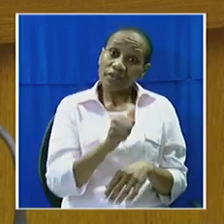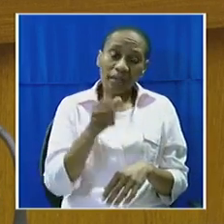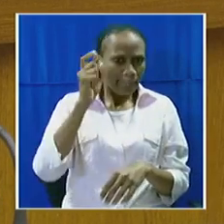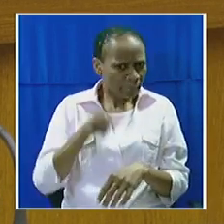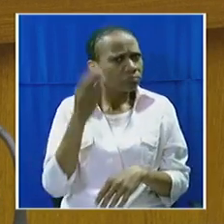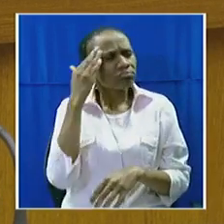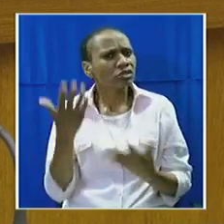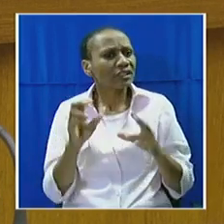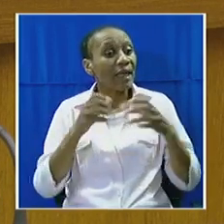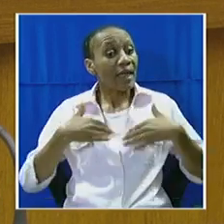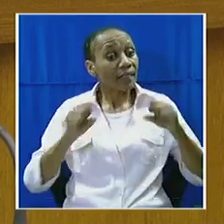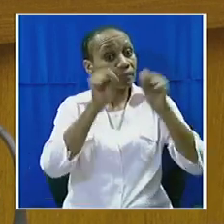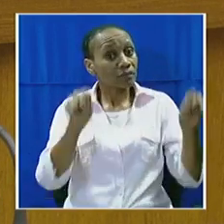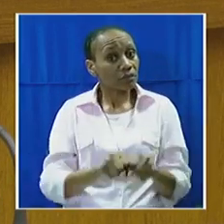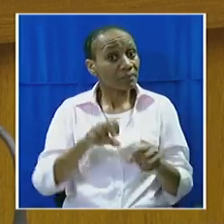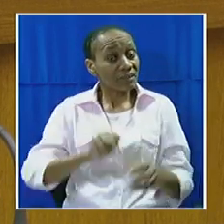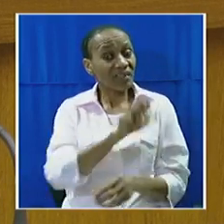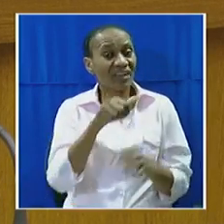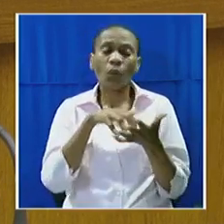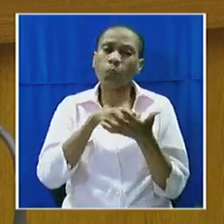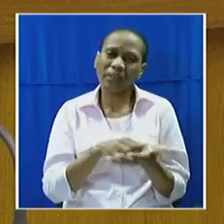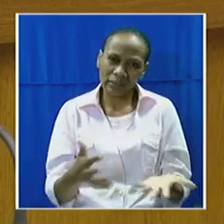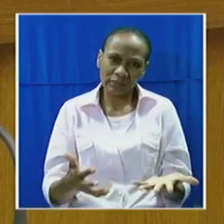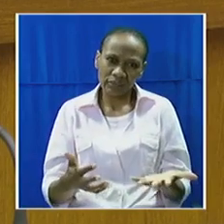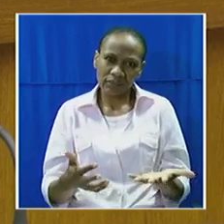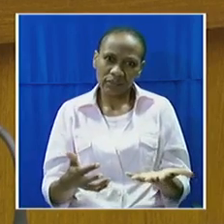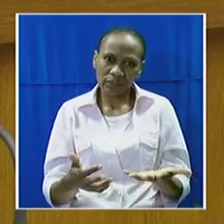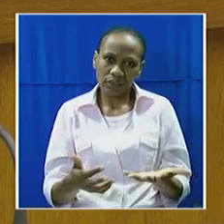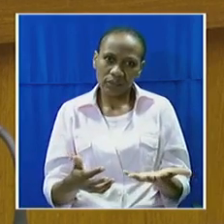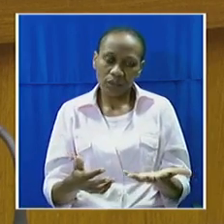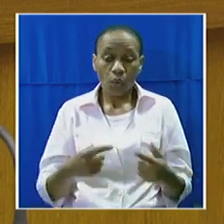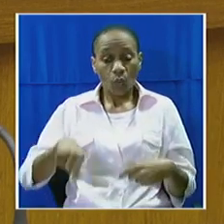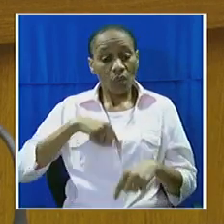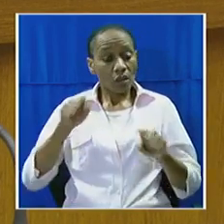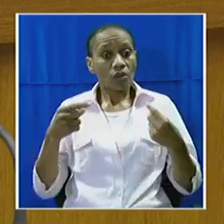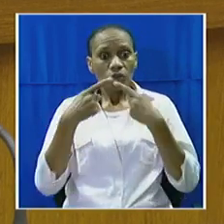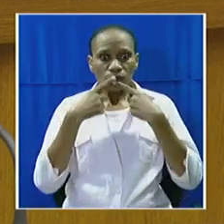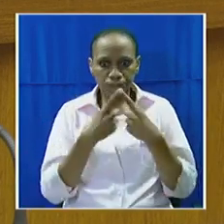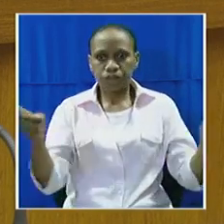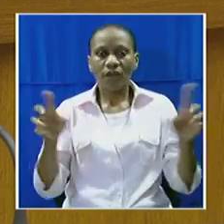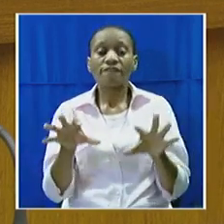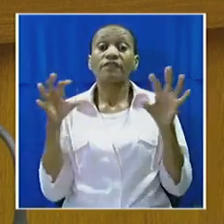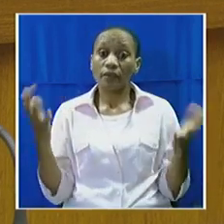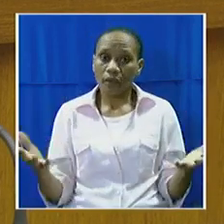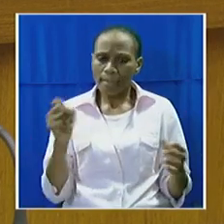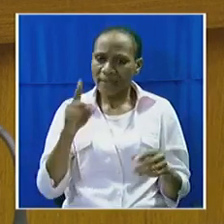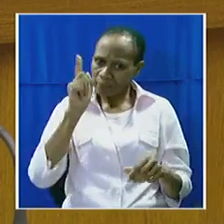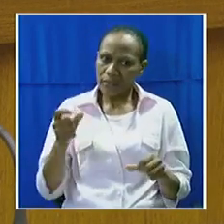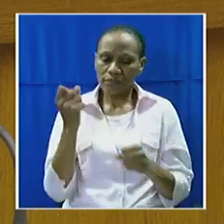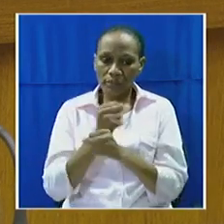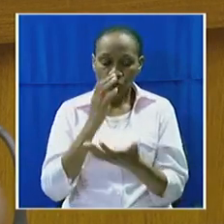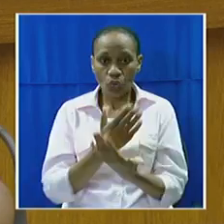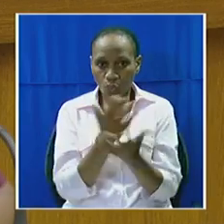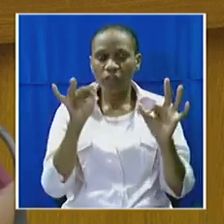South African health system. We should never unjustifiably spread fear. However, we should prepare for the